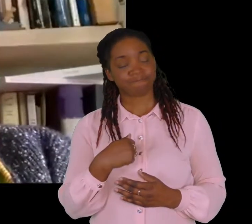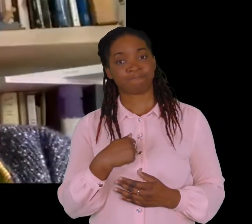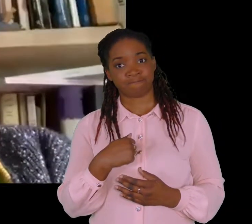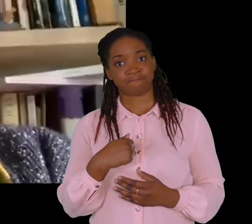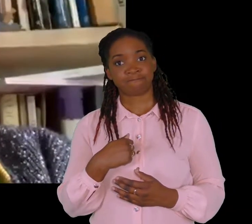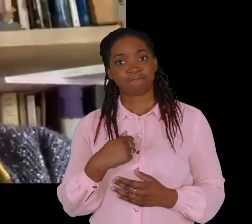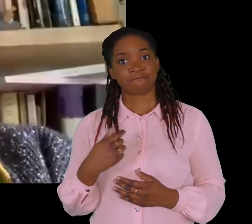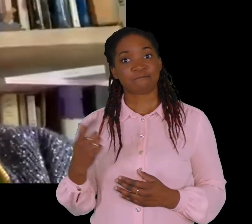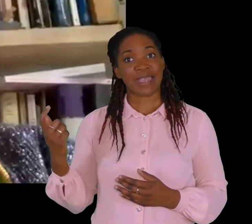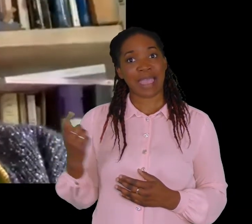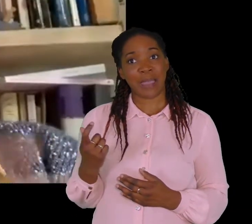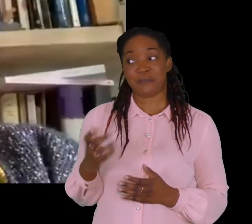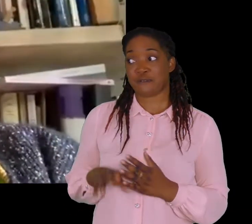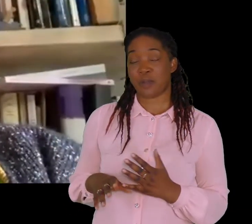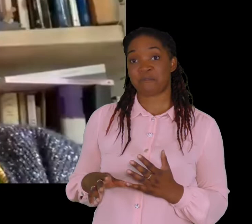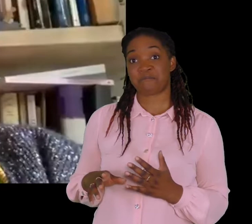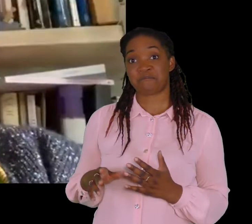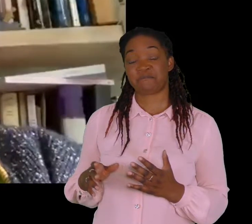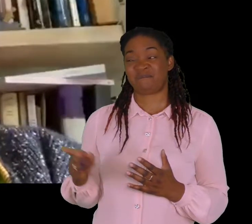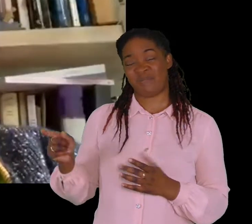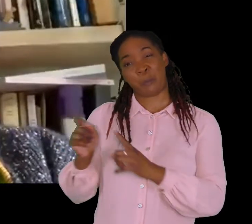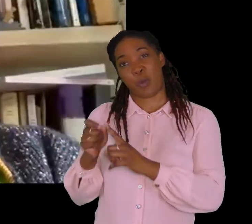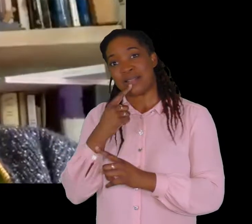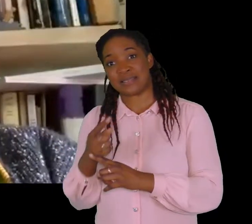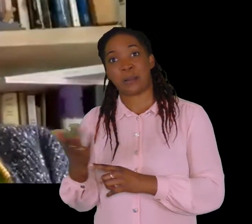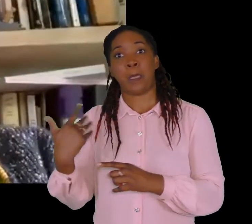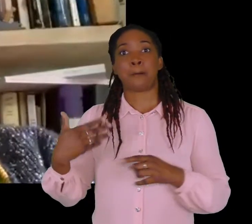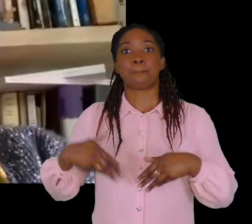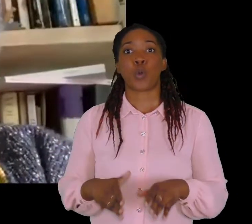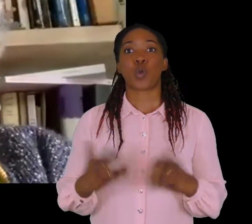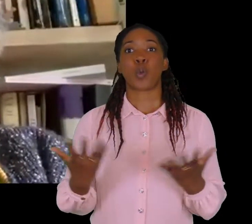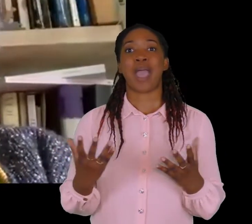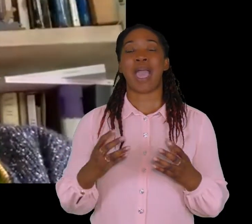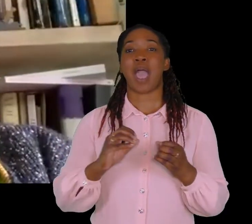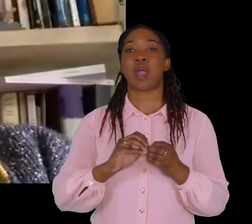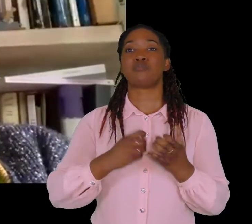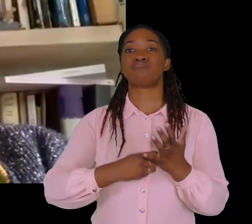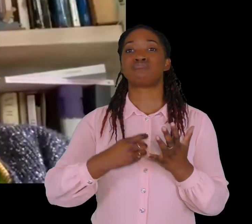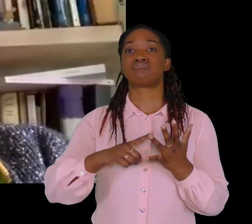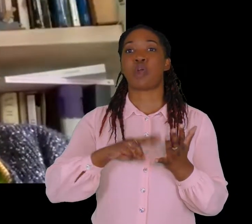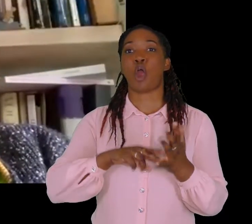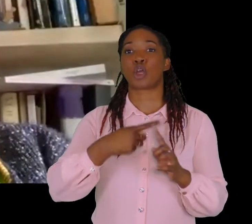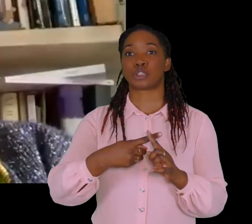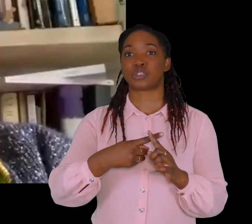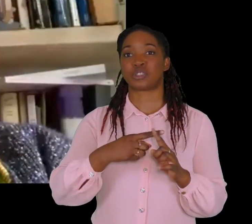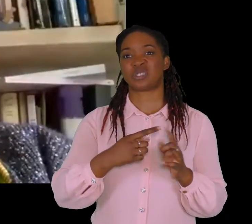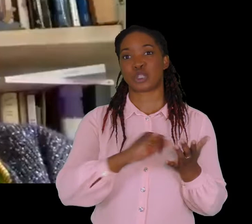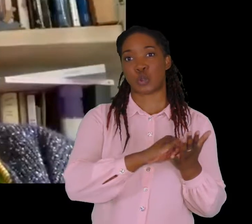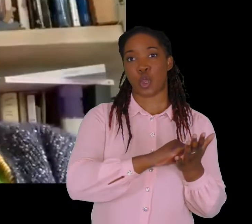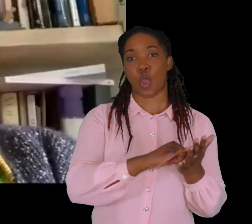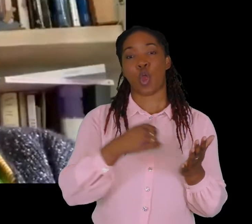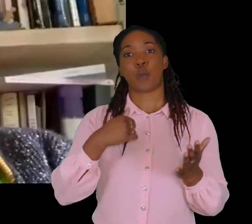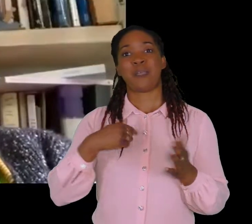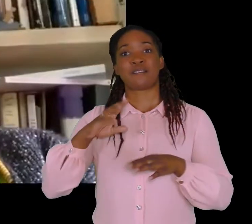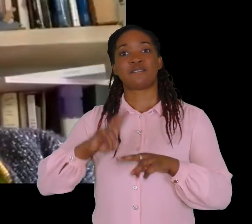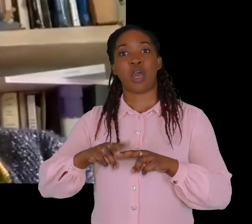I came from, as Paul said, I was born in the Bronx. My father was Canadian. My mother was